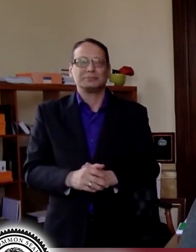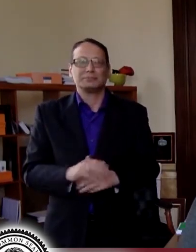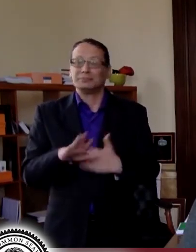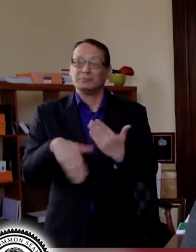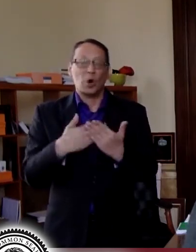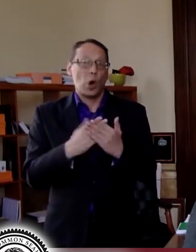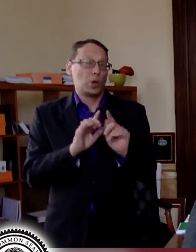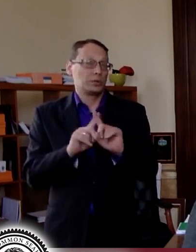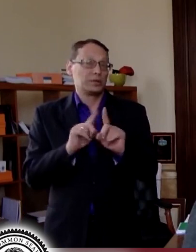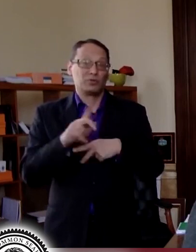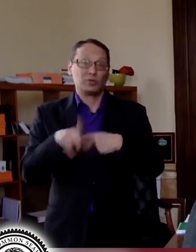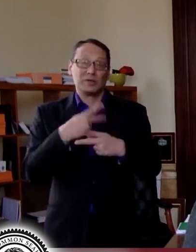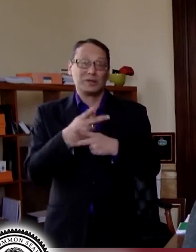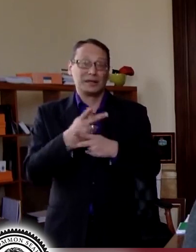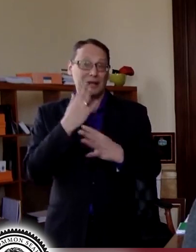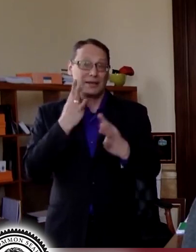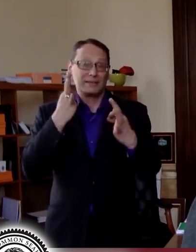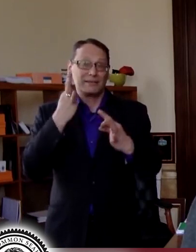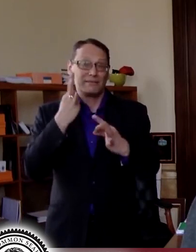all faiths.